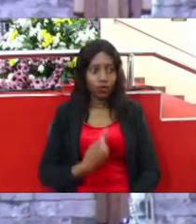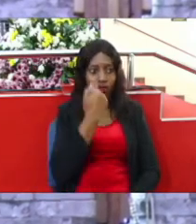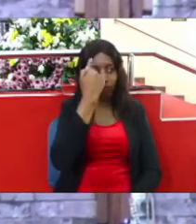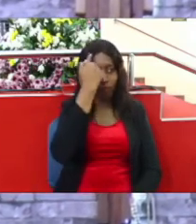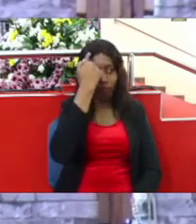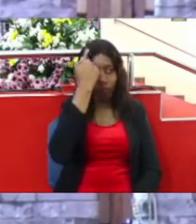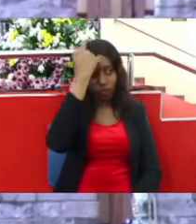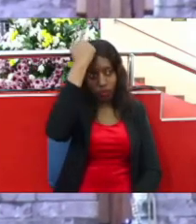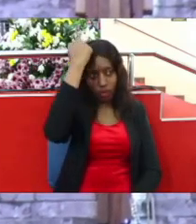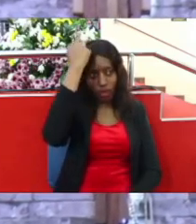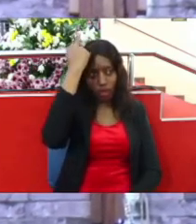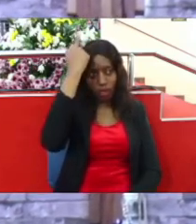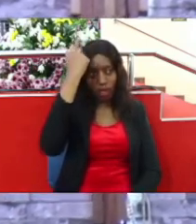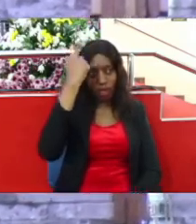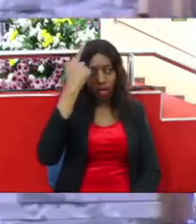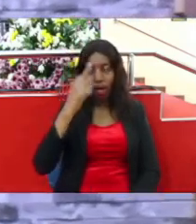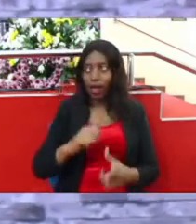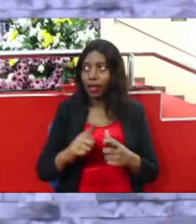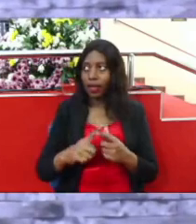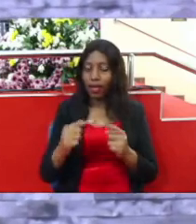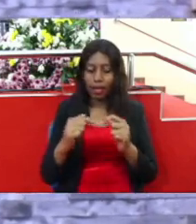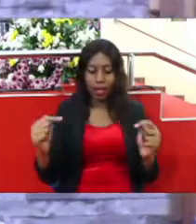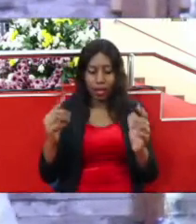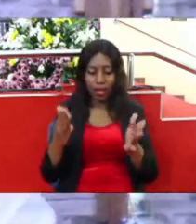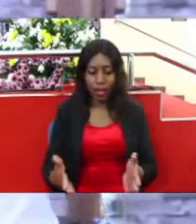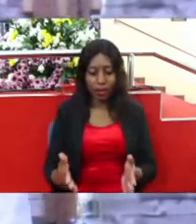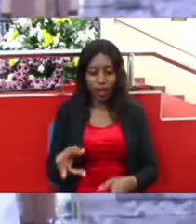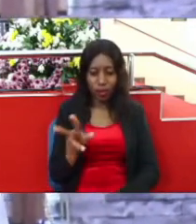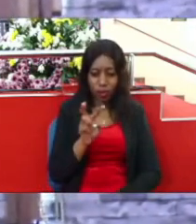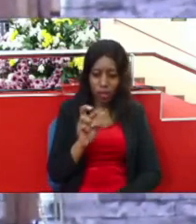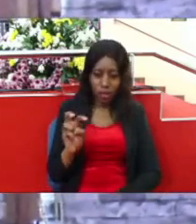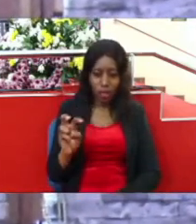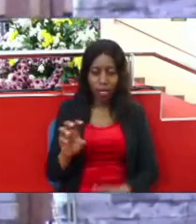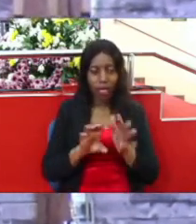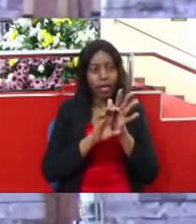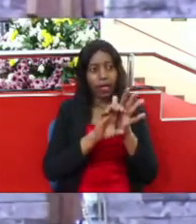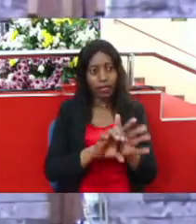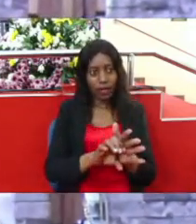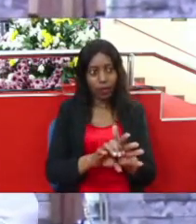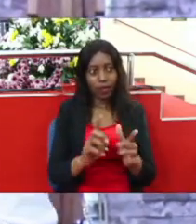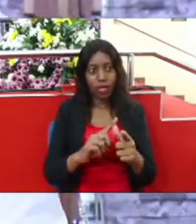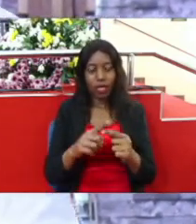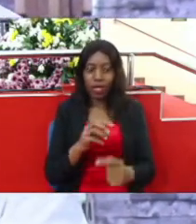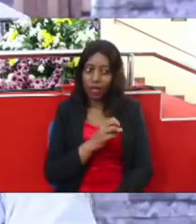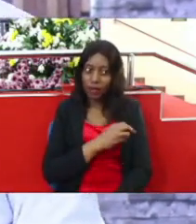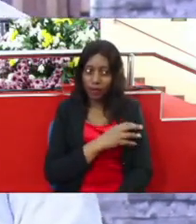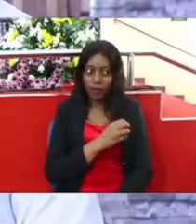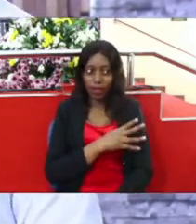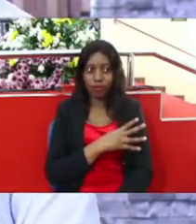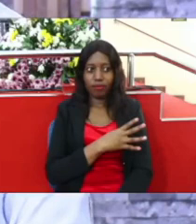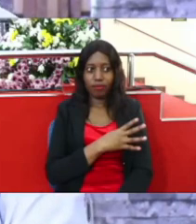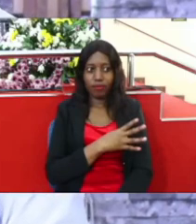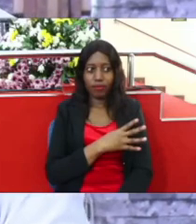the people who dared to attack Assyria would see an example and not dare. Ili wawe mifano kwa maadui ambao walitaka kuwavamia. Such was the